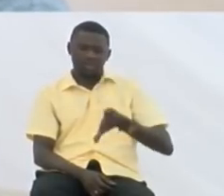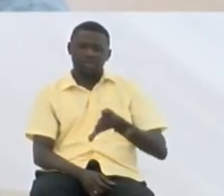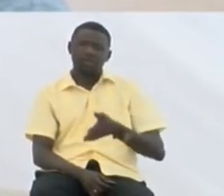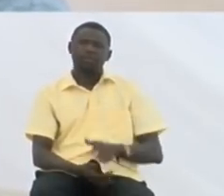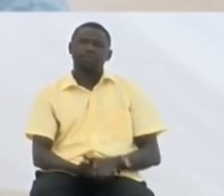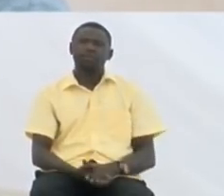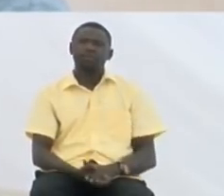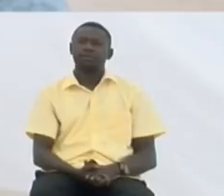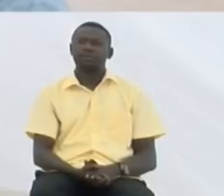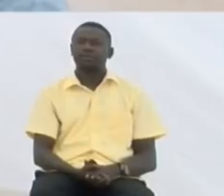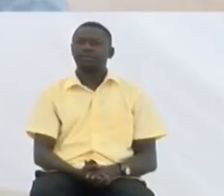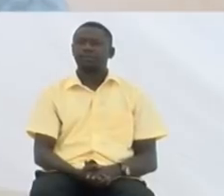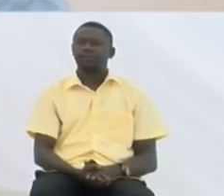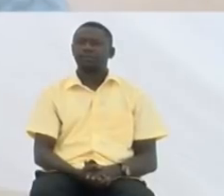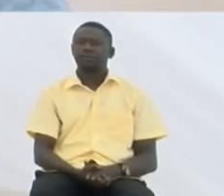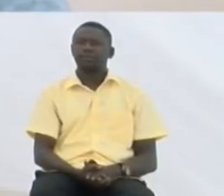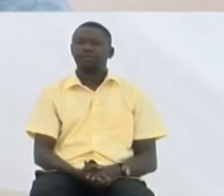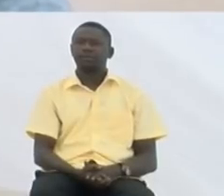2009 Jambur Sato.